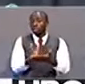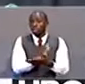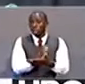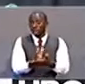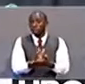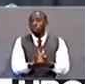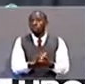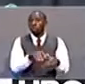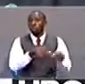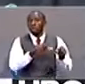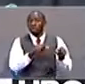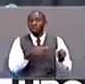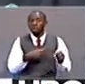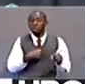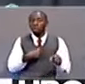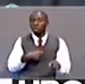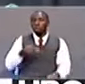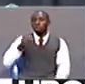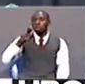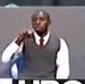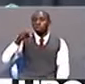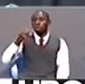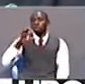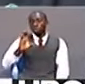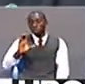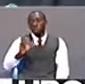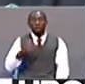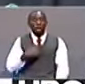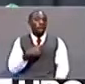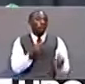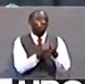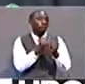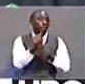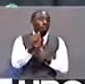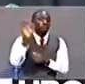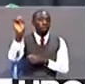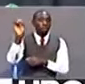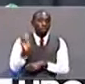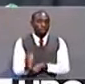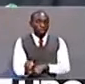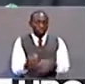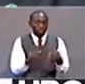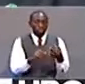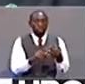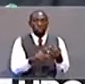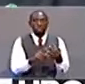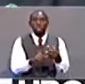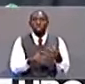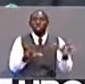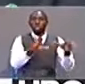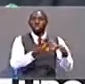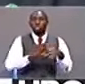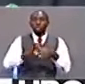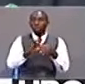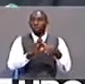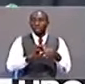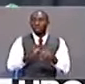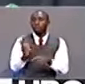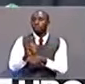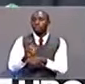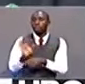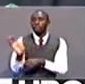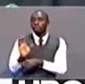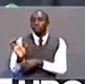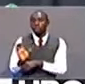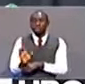Oil Company, UNOC, with 15%, the joint venture partners, that is Total EP